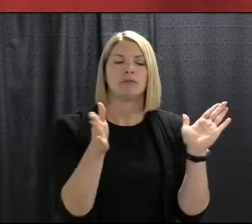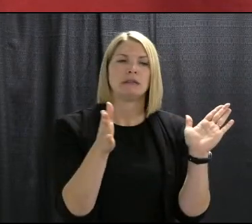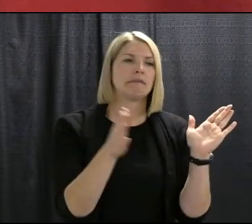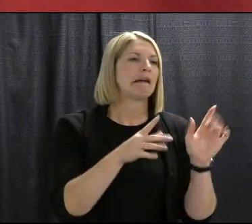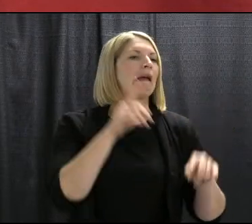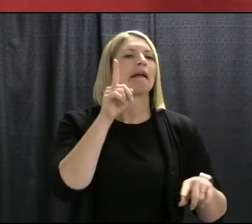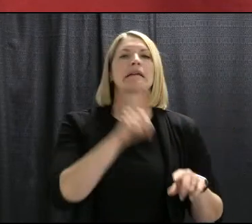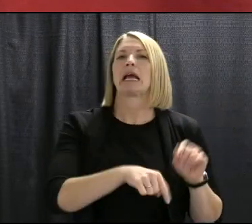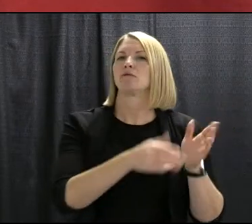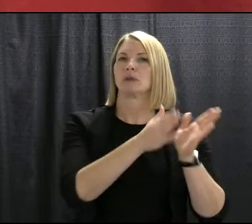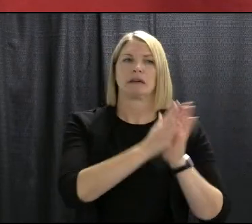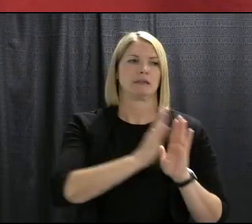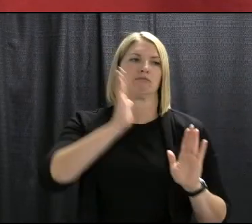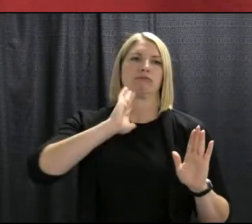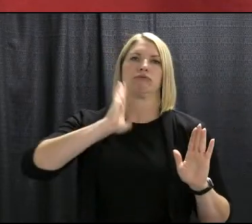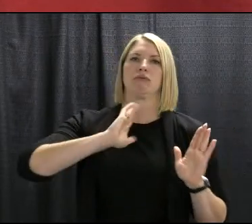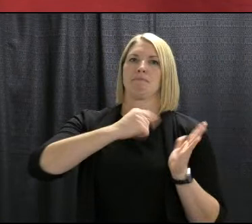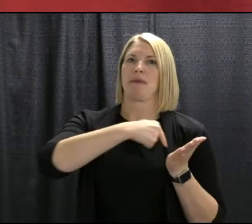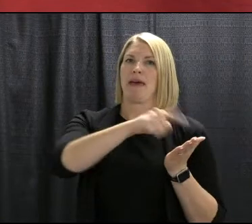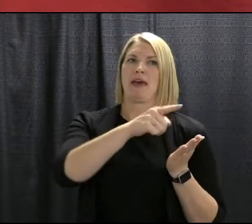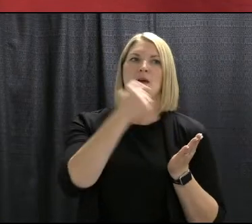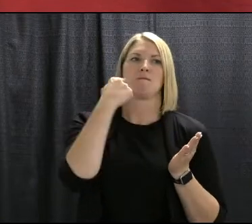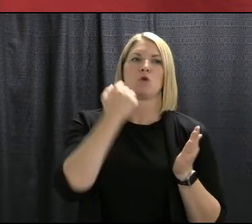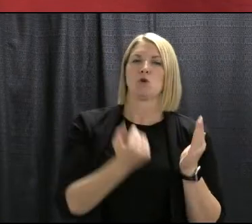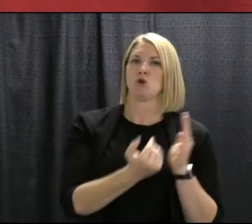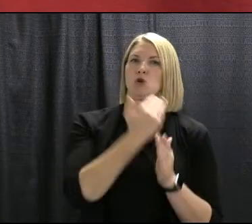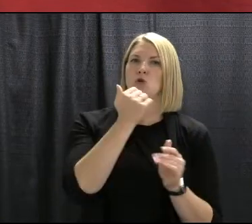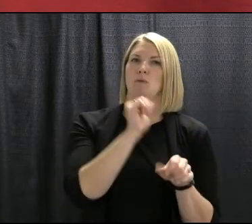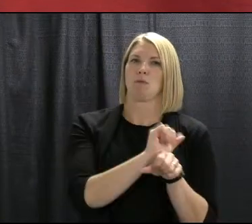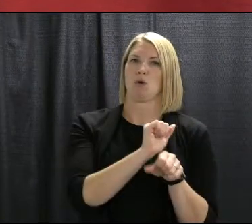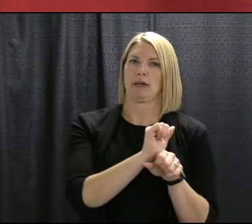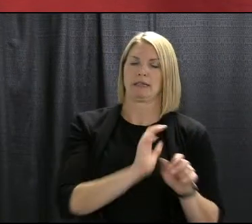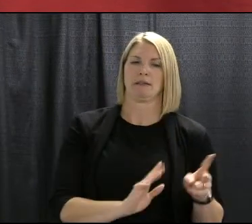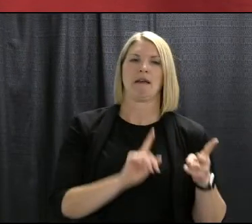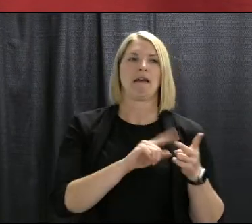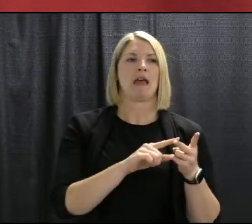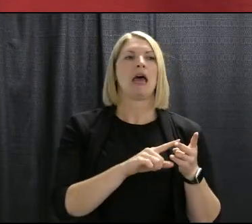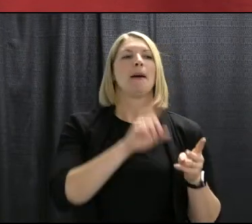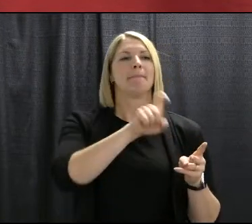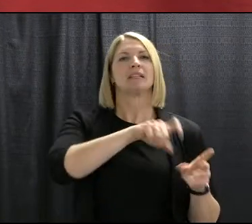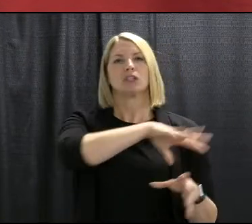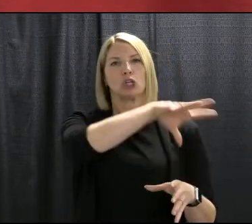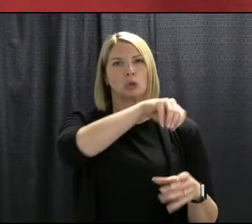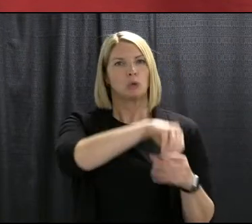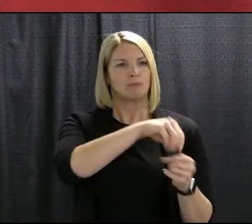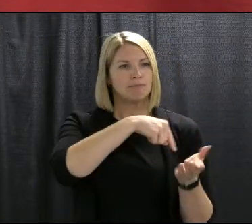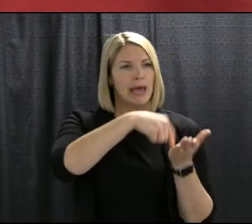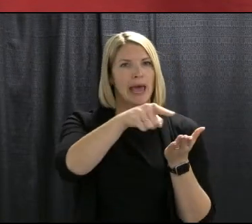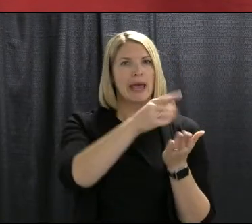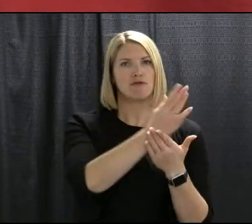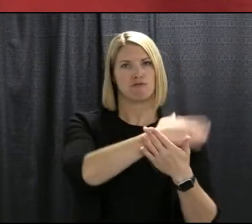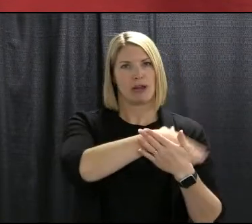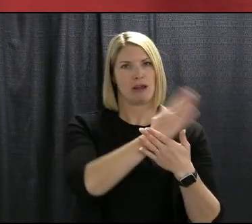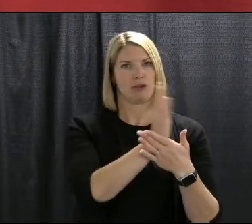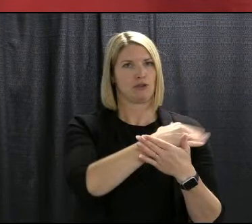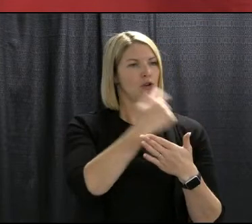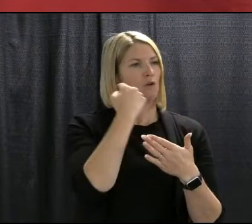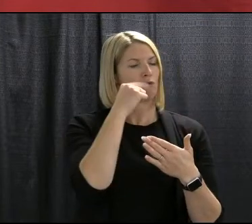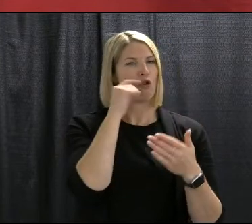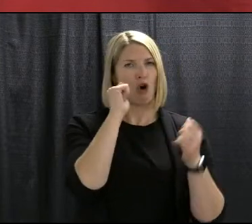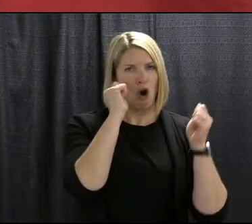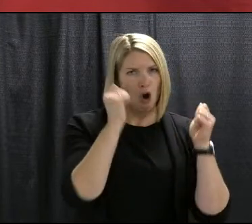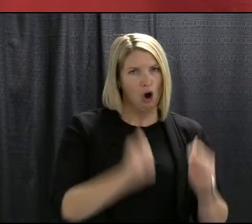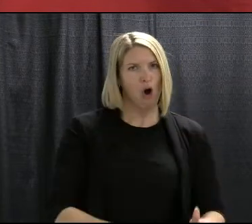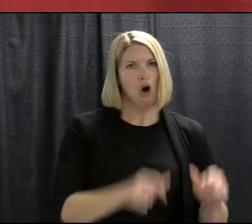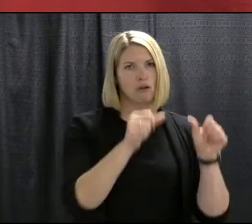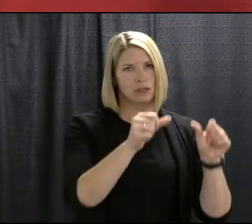new employees, include pay range and scales for all positions in job postings,